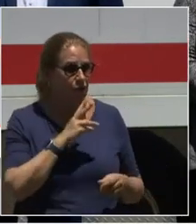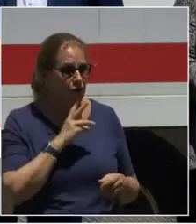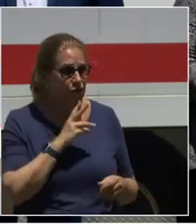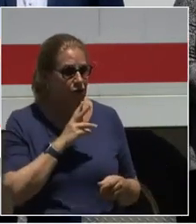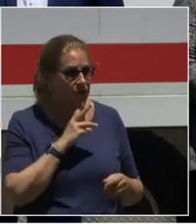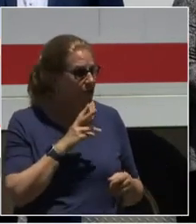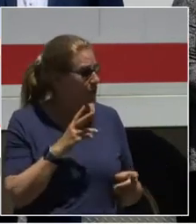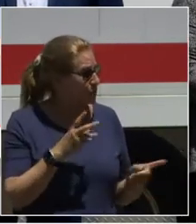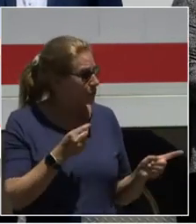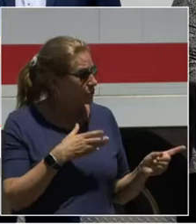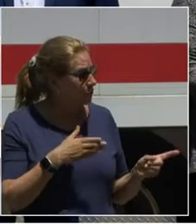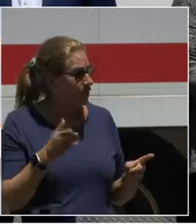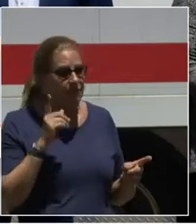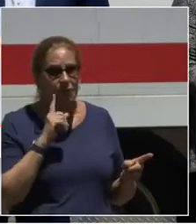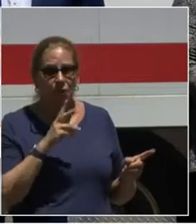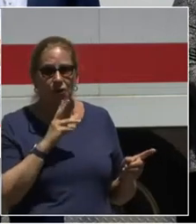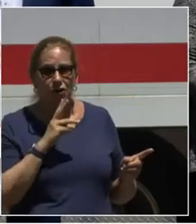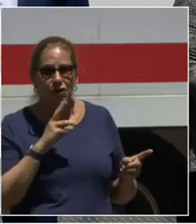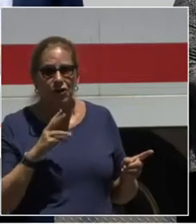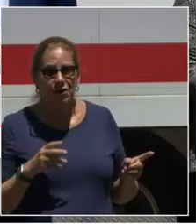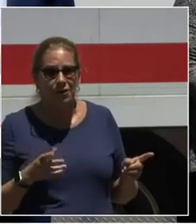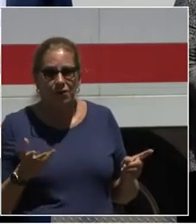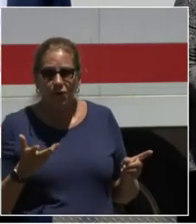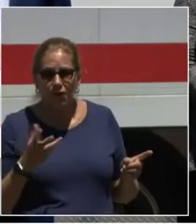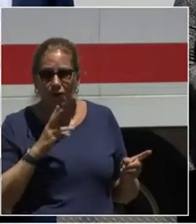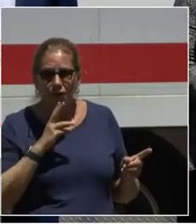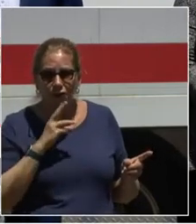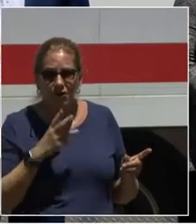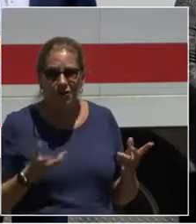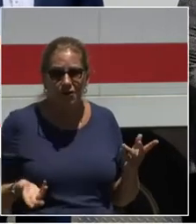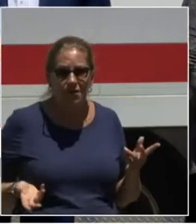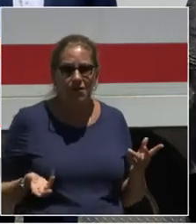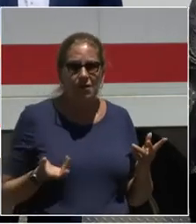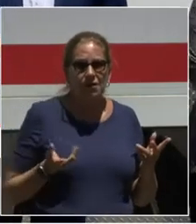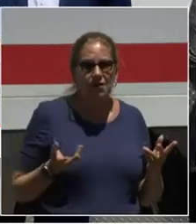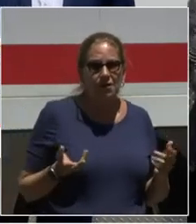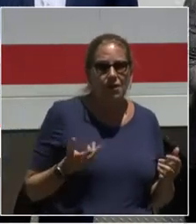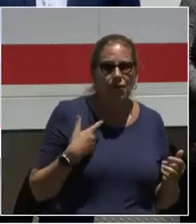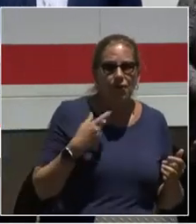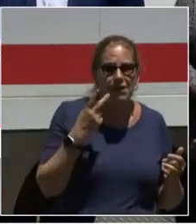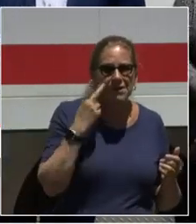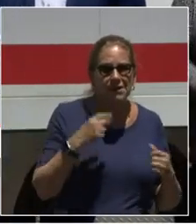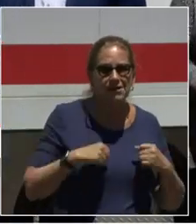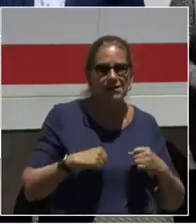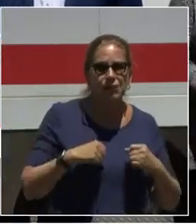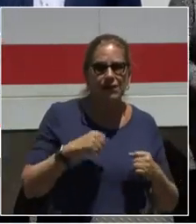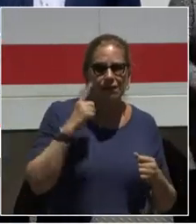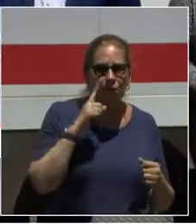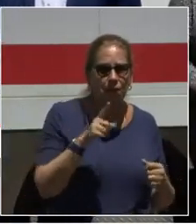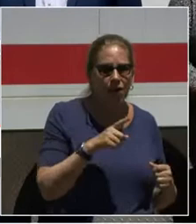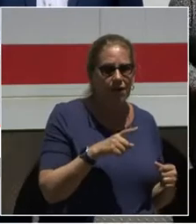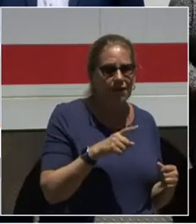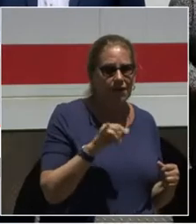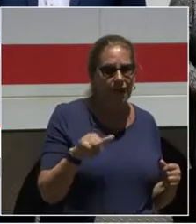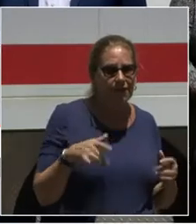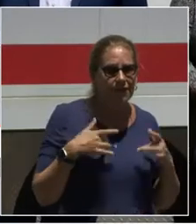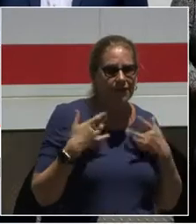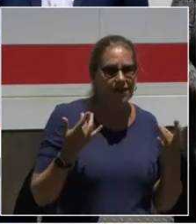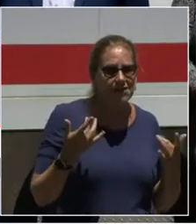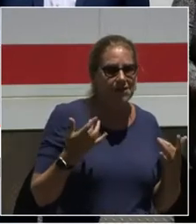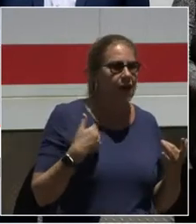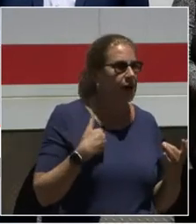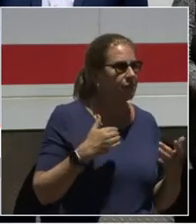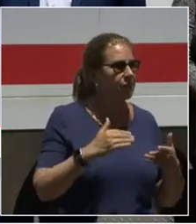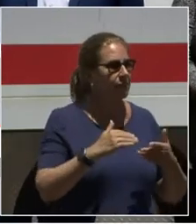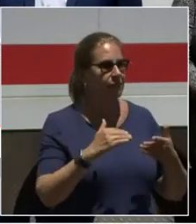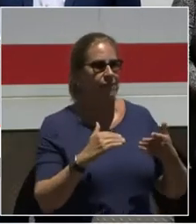I'm sorry? Why hasn't there been a plan released yet on security plans for that event specifically? Well, we're several weeks out, and when